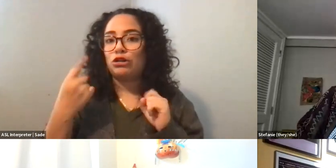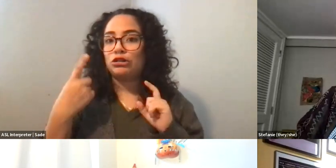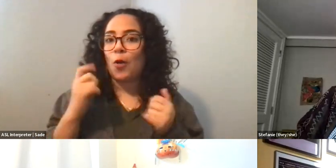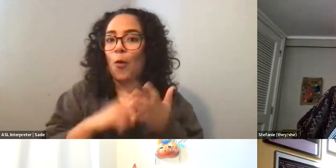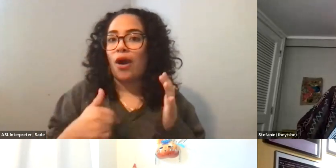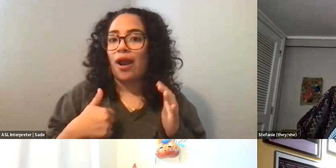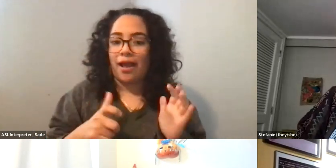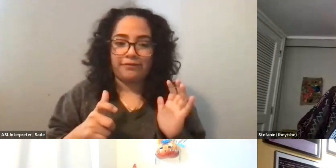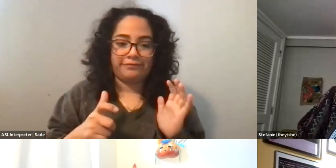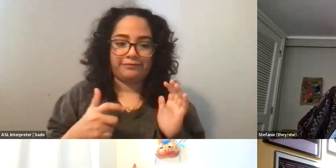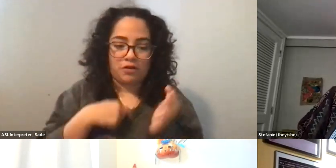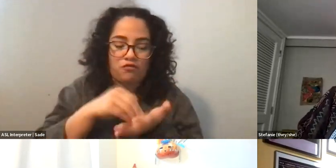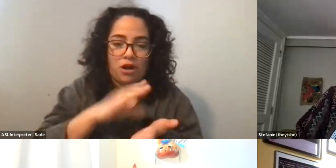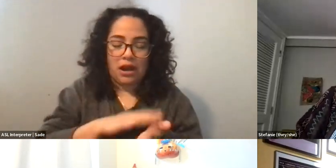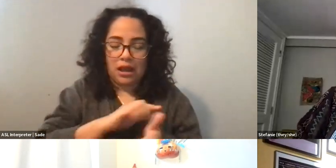day.